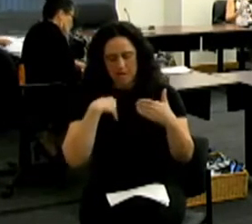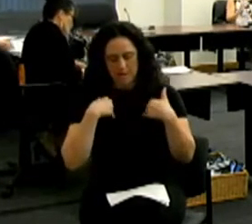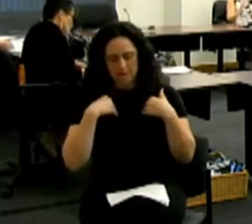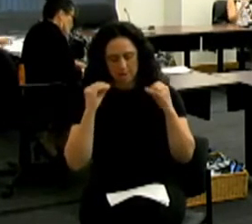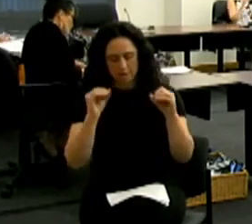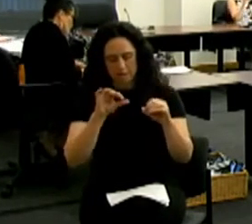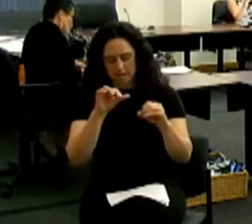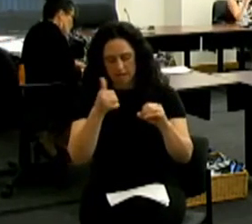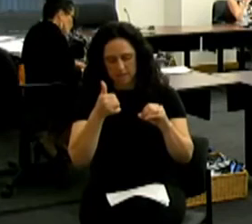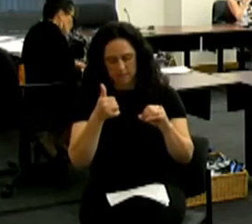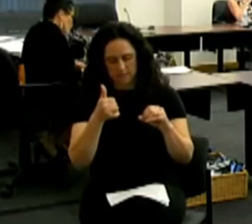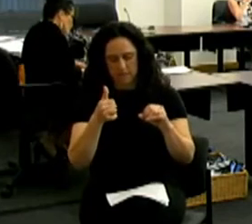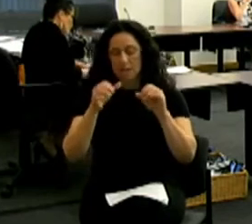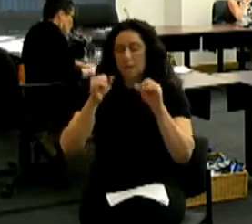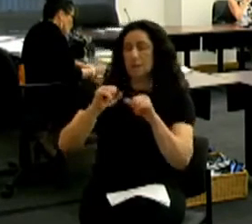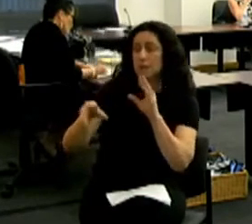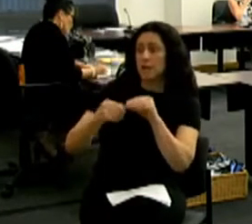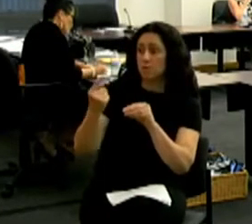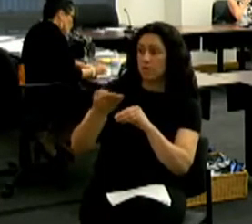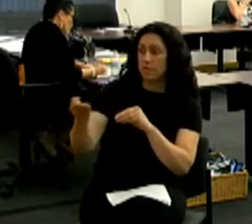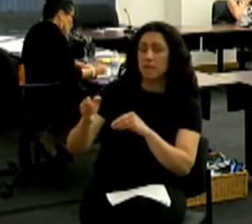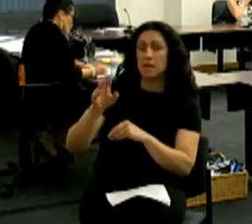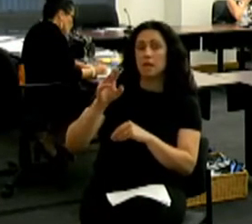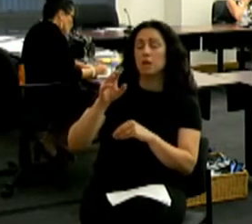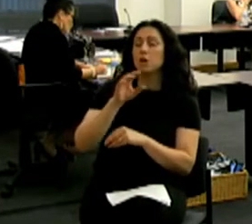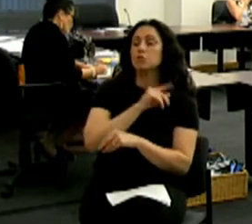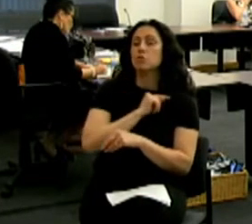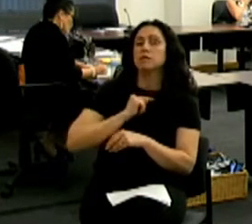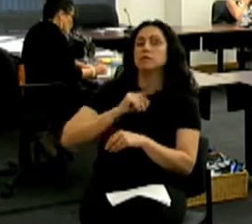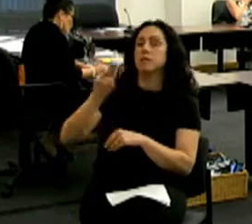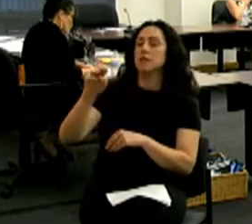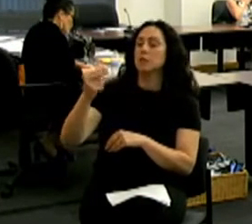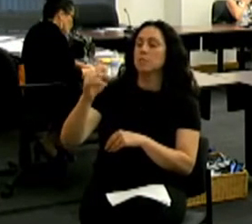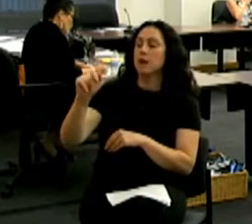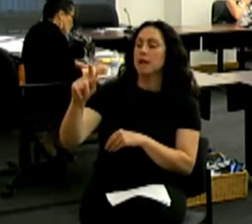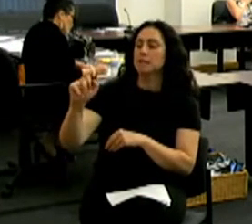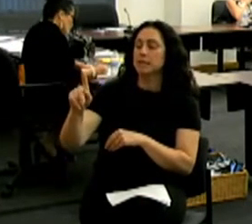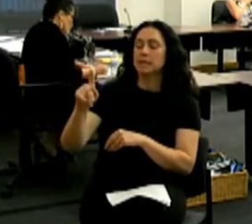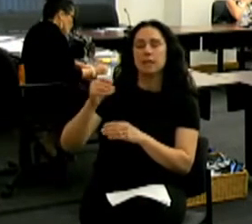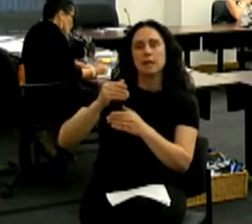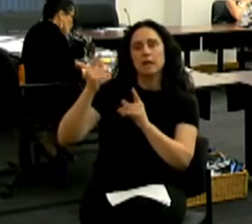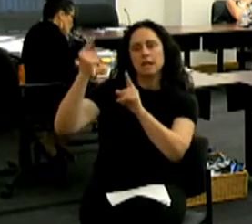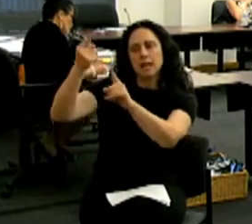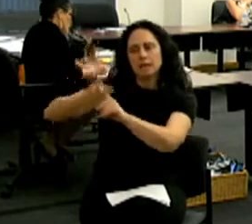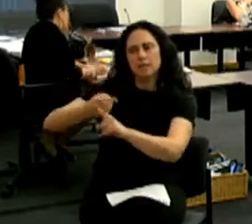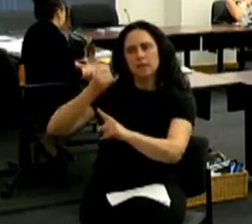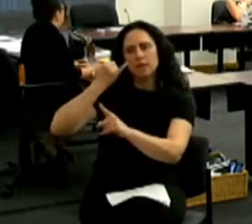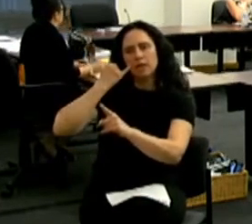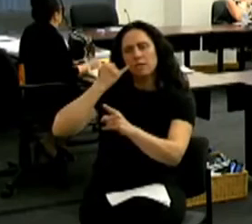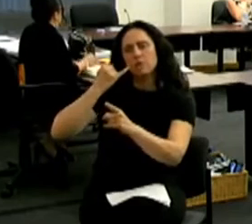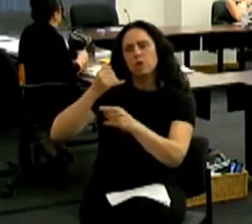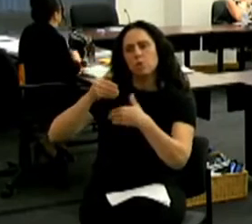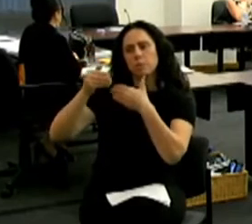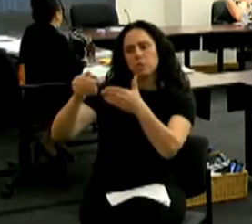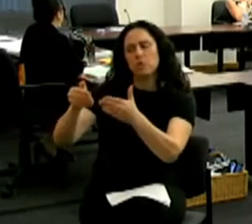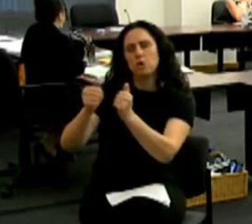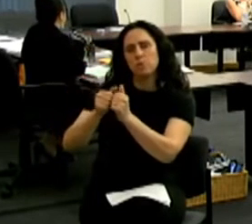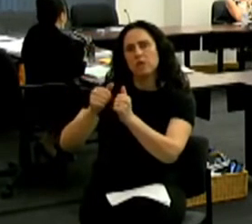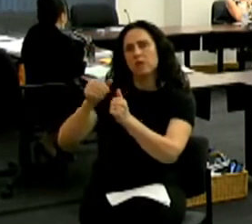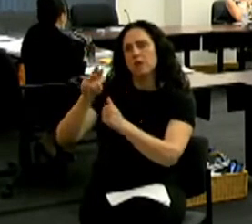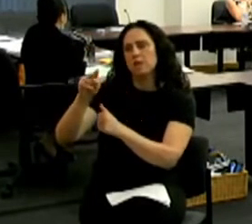else, Chairman. Can I add one thing, Trustee Mahalik? So next month, if you recall, we move forward with the master plan update